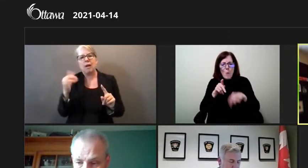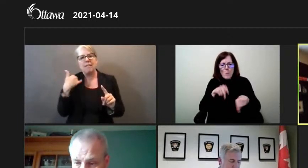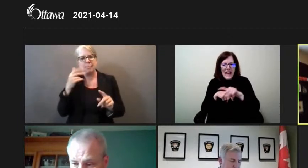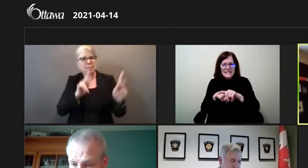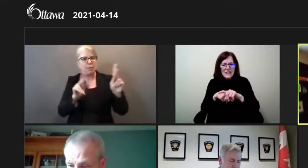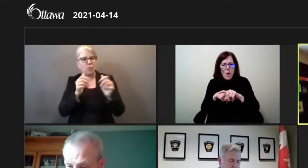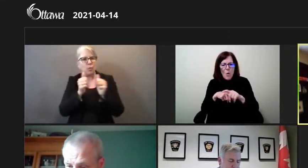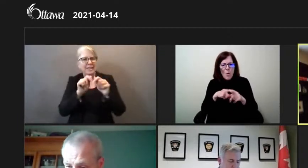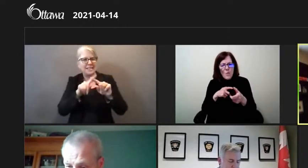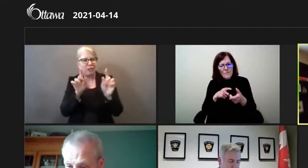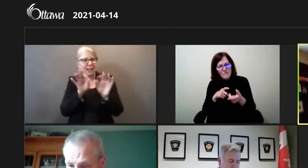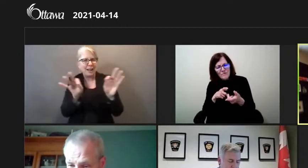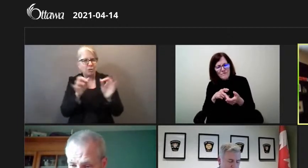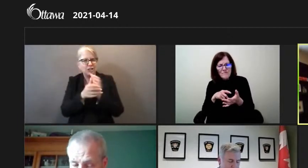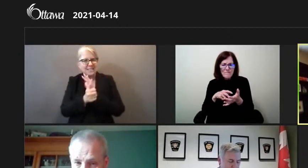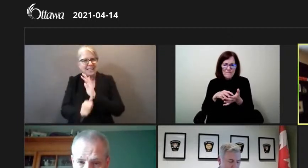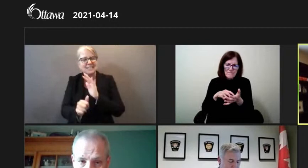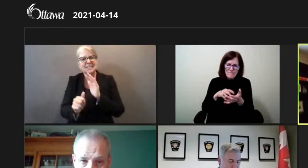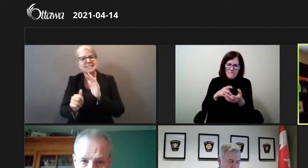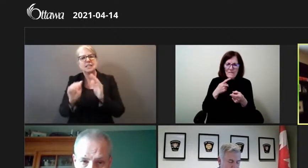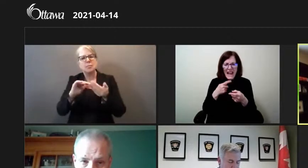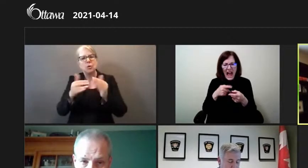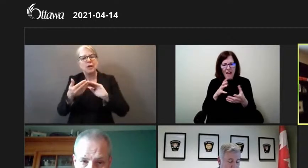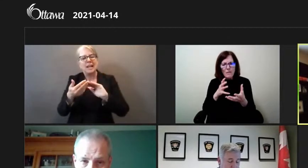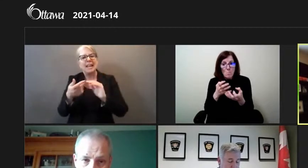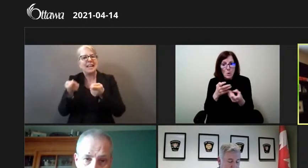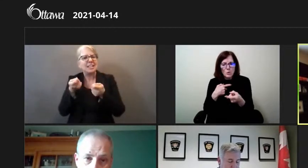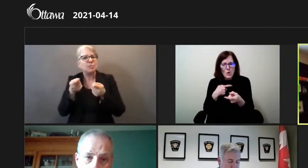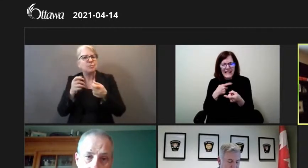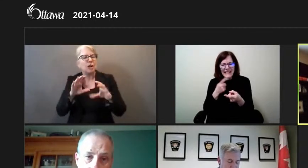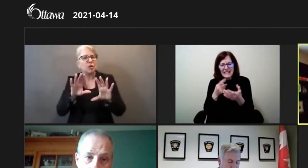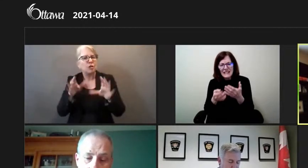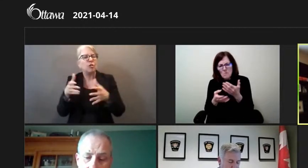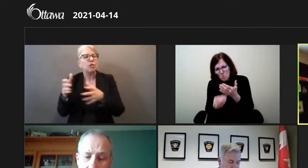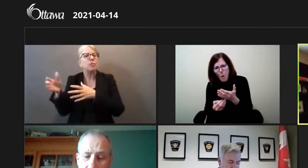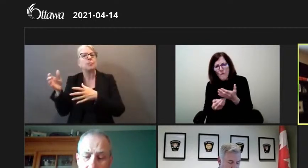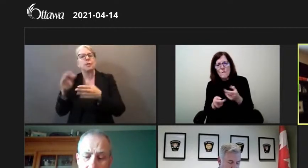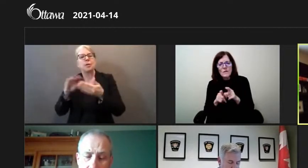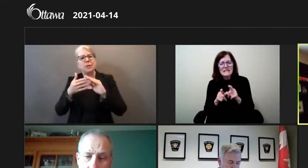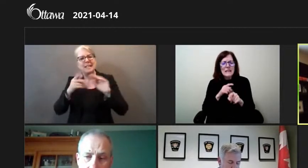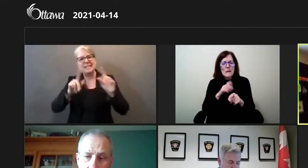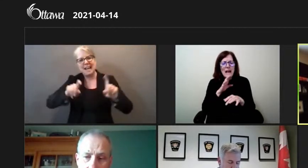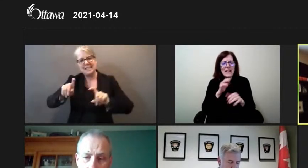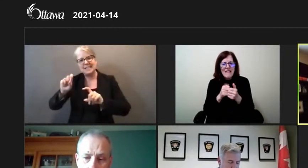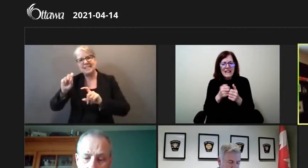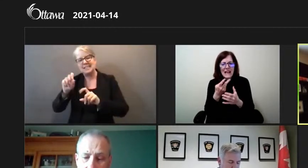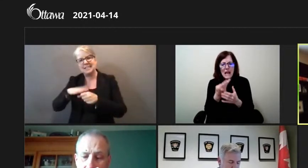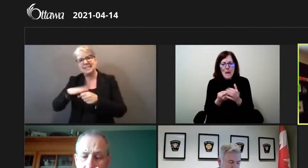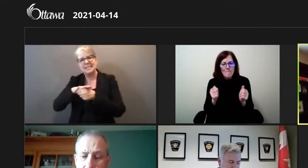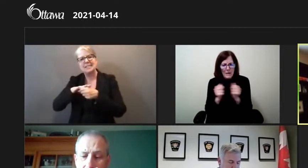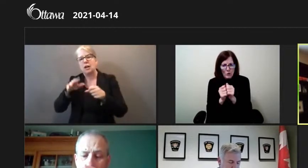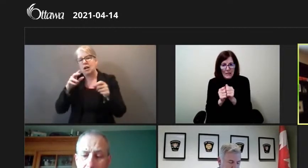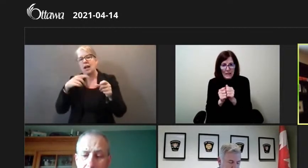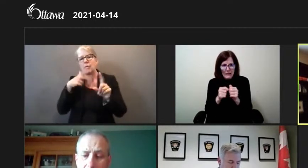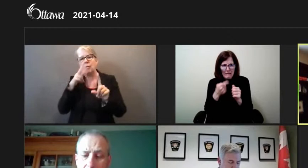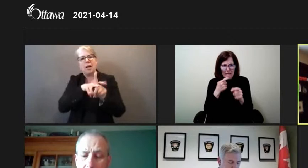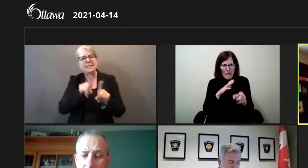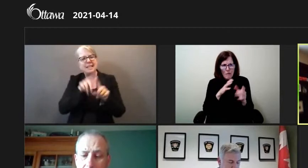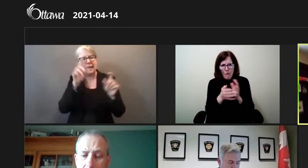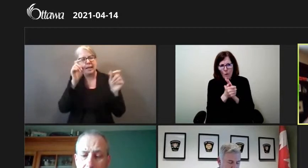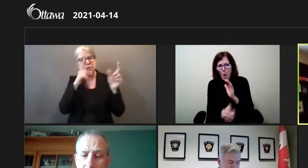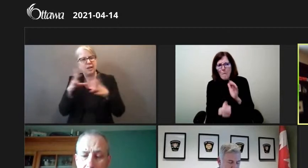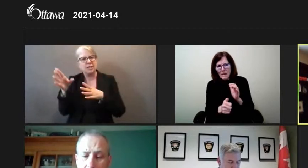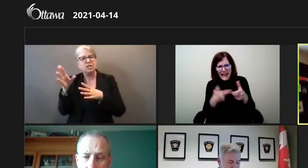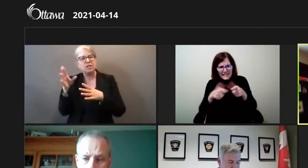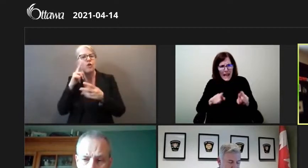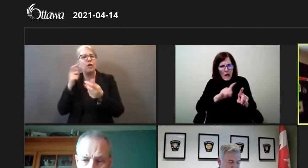different language skills from our community engagement group at our community test sites, and we're using the same sort of strategies for engagement that